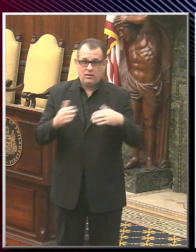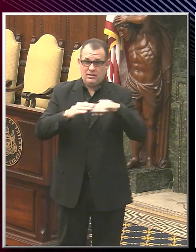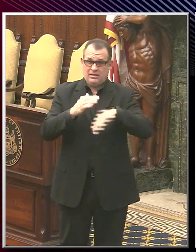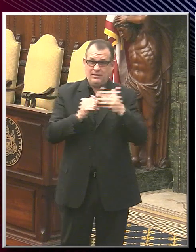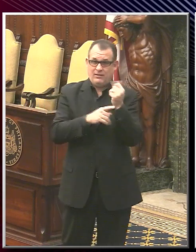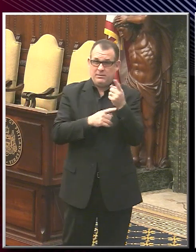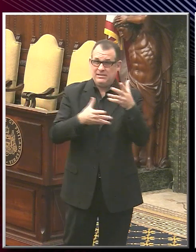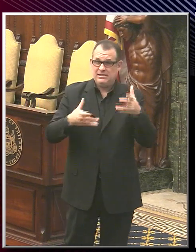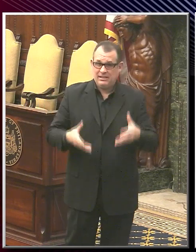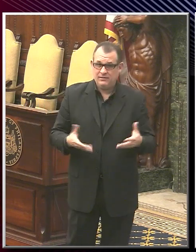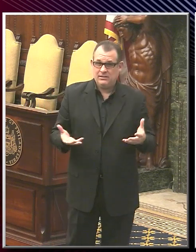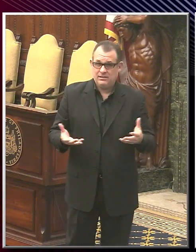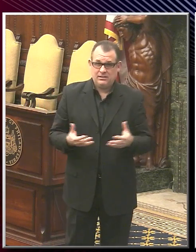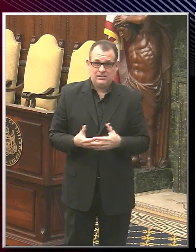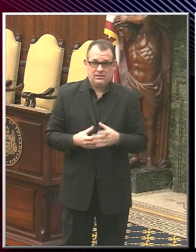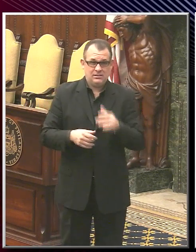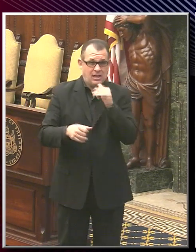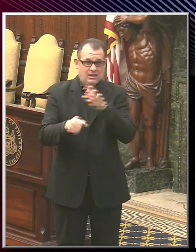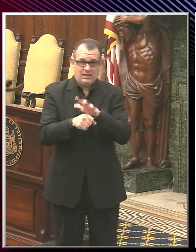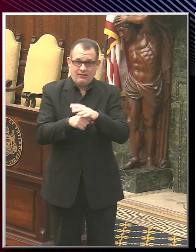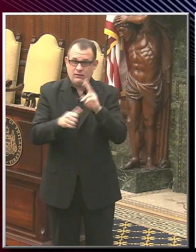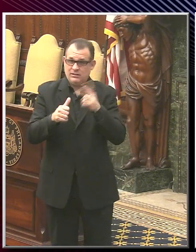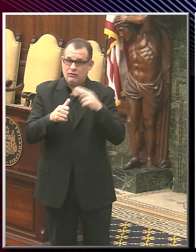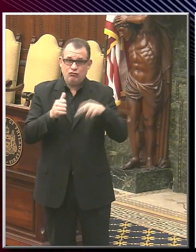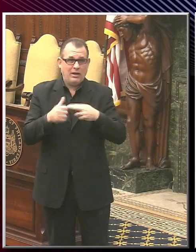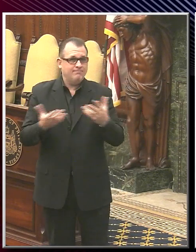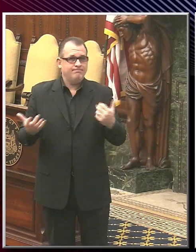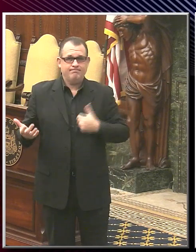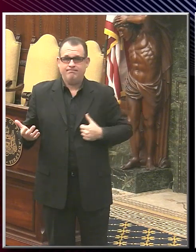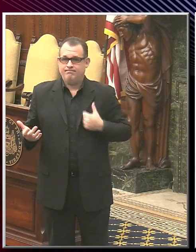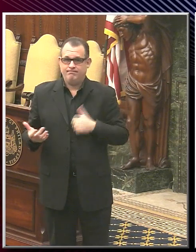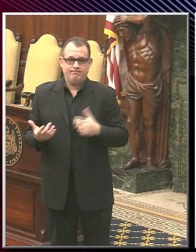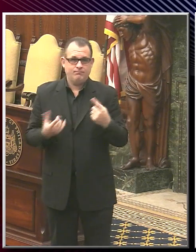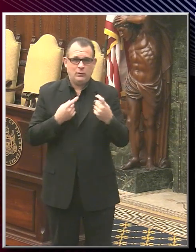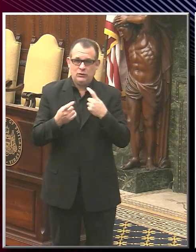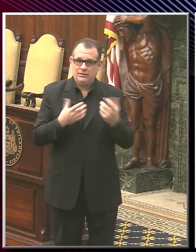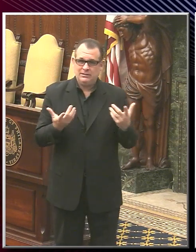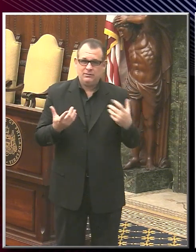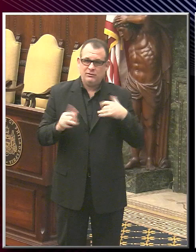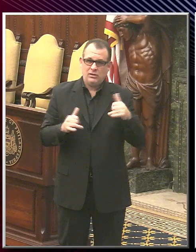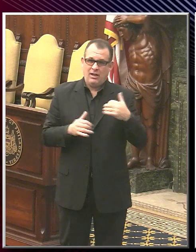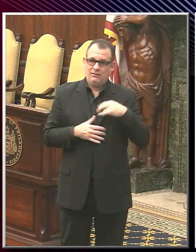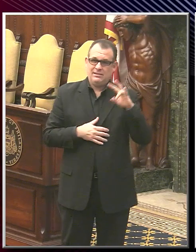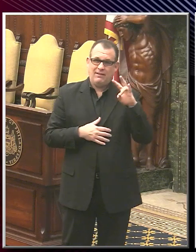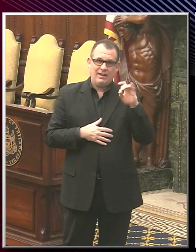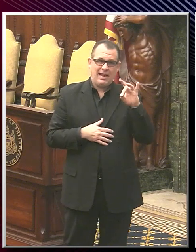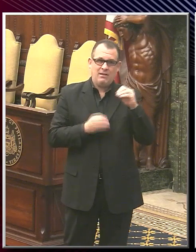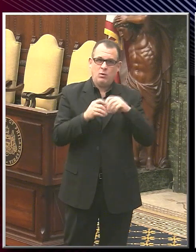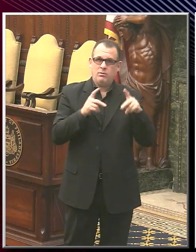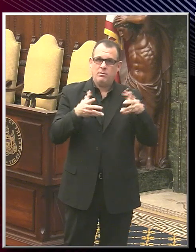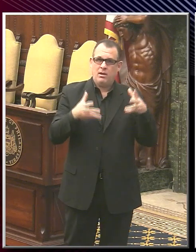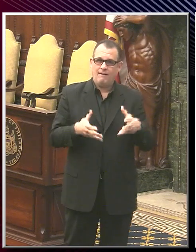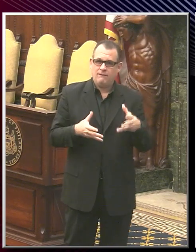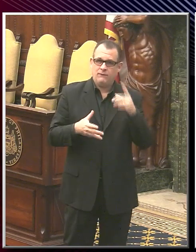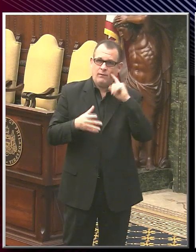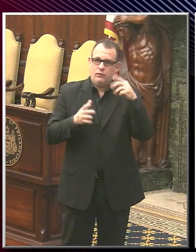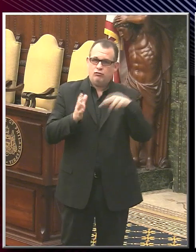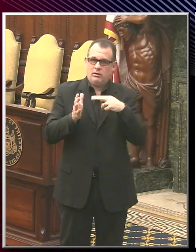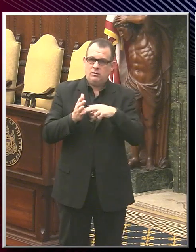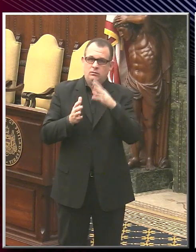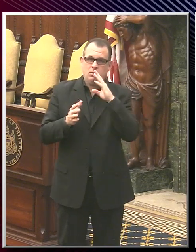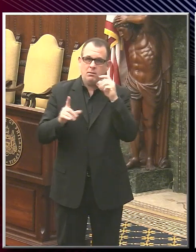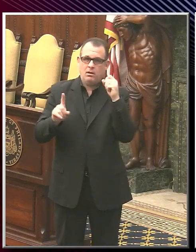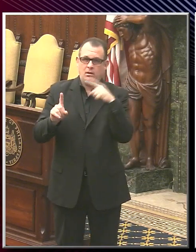right now, so we won't have time for a second round of questions. And we still have about 7 or 8 folks to get through. So if everyone can keep